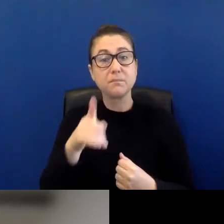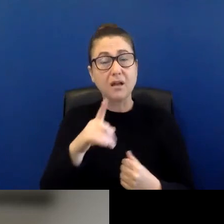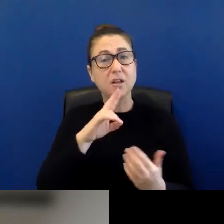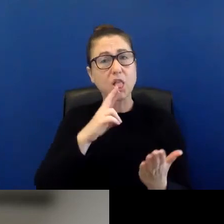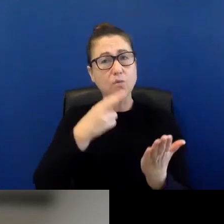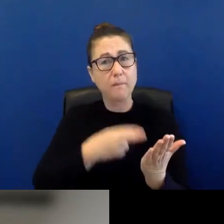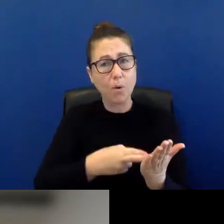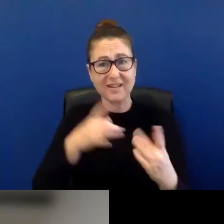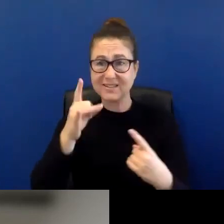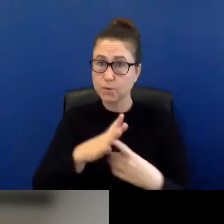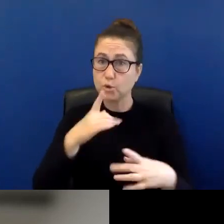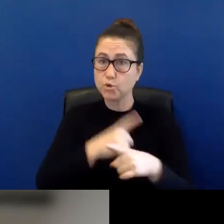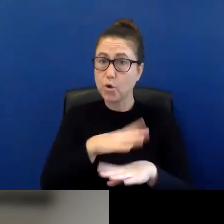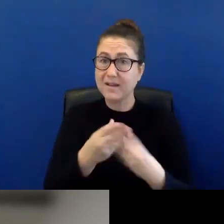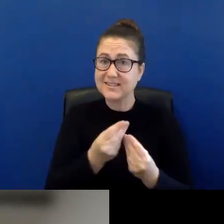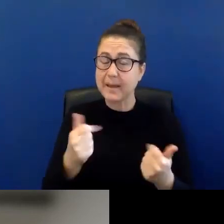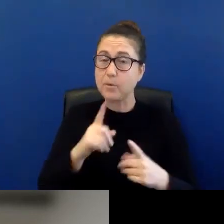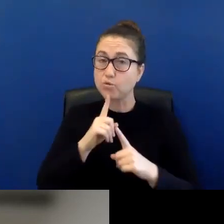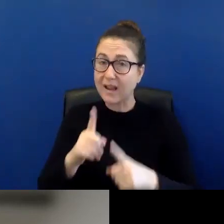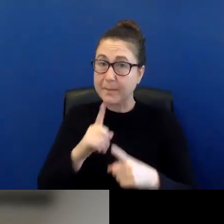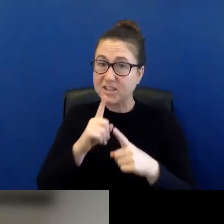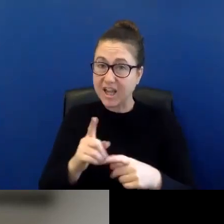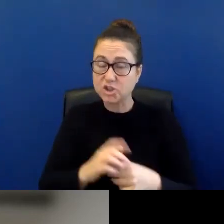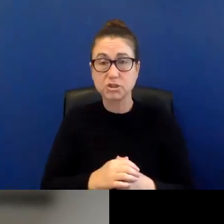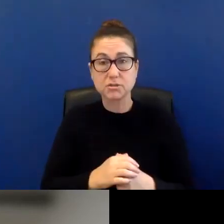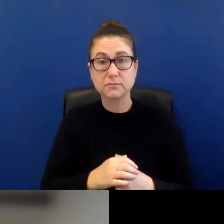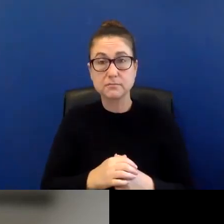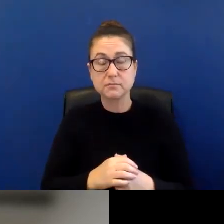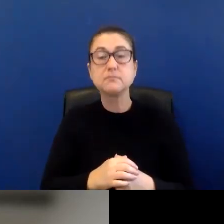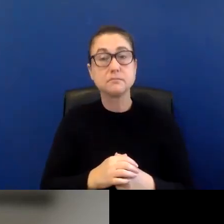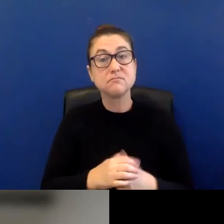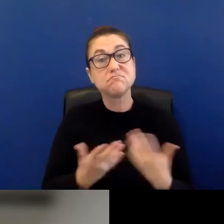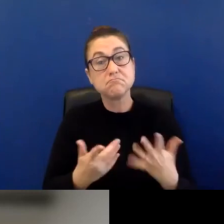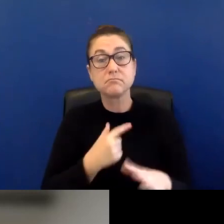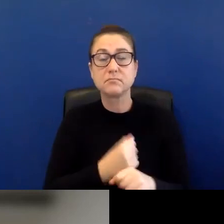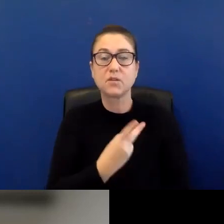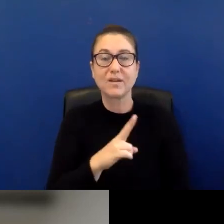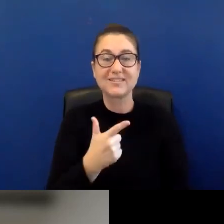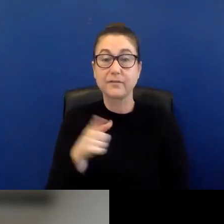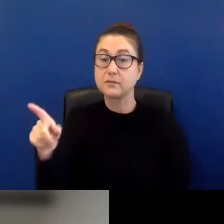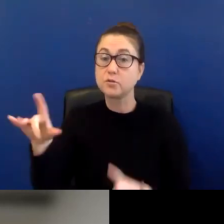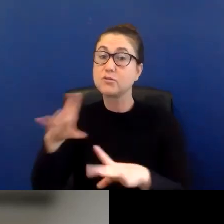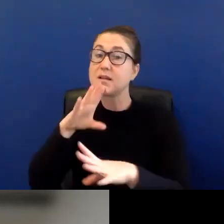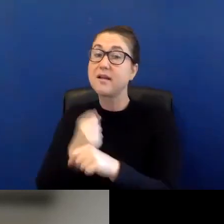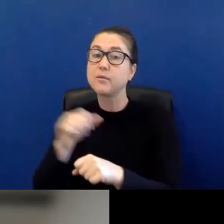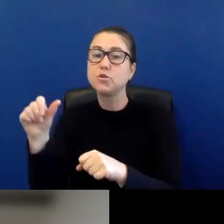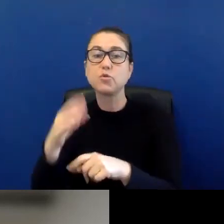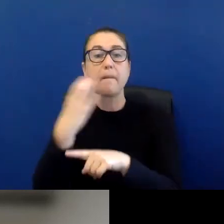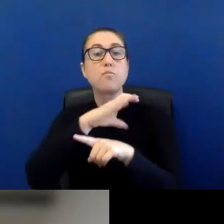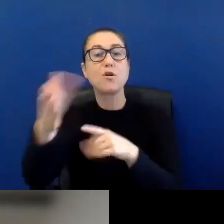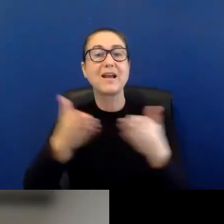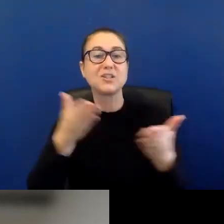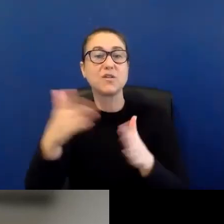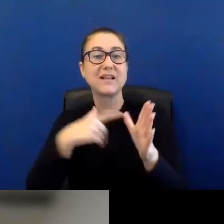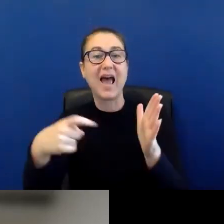of the recommendations that were made. Recommendation 27 is that the Australian government should amend the Broadcasting Services Act